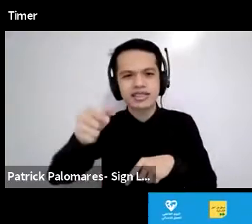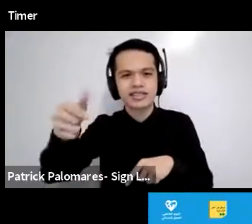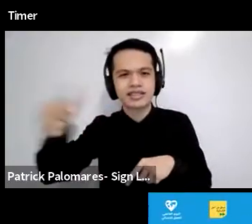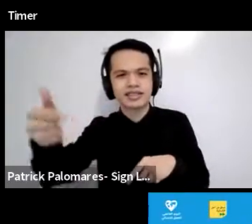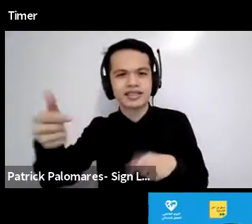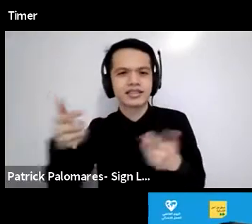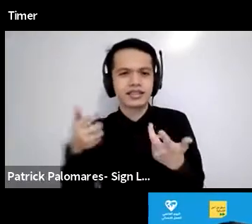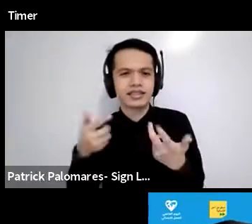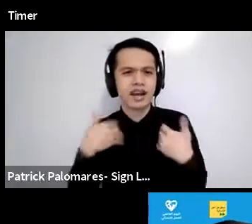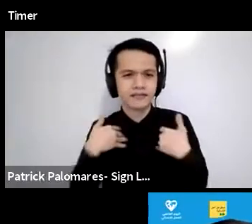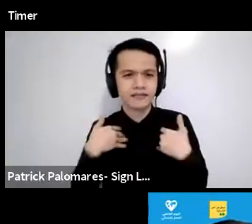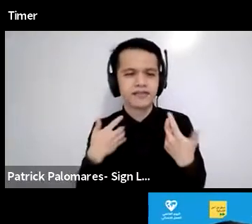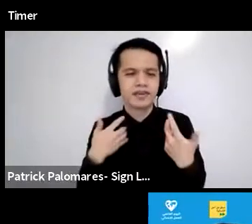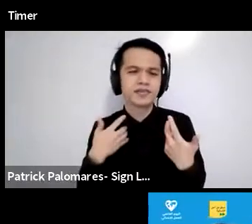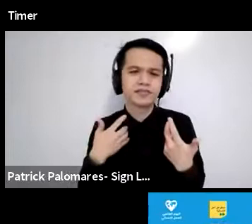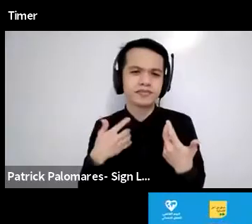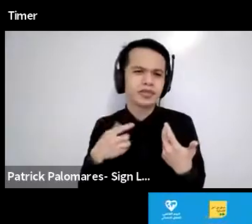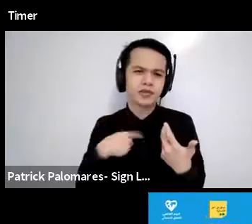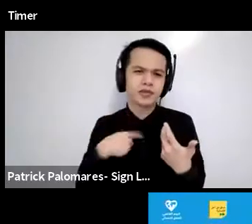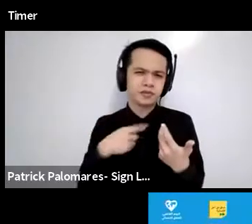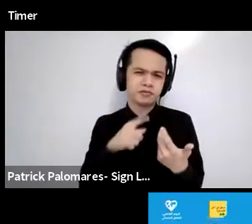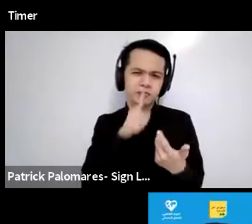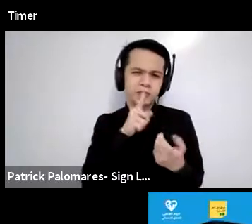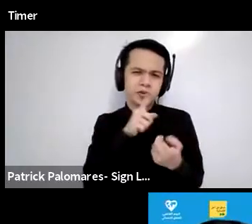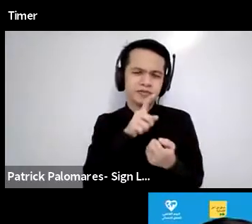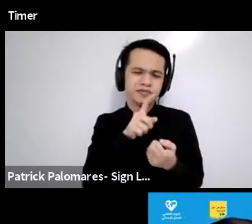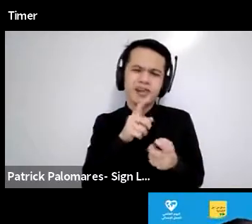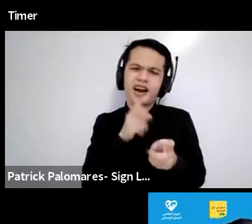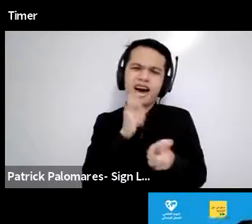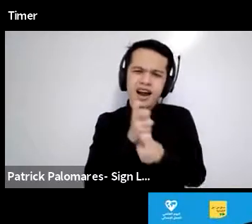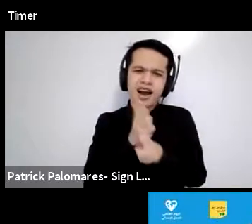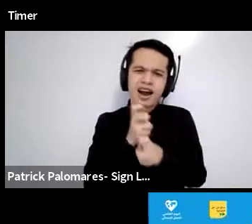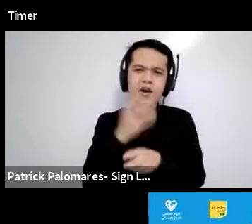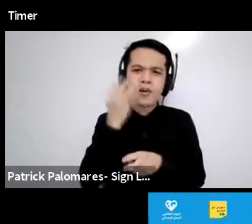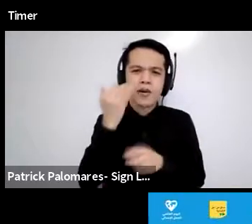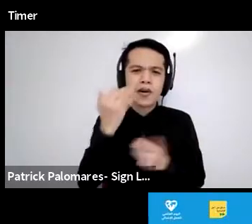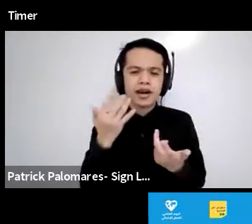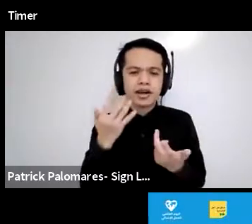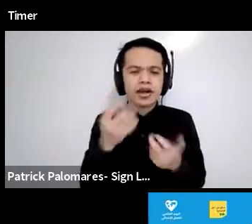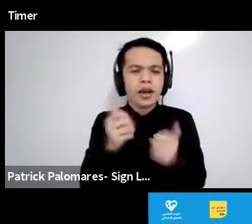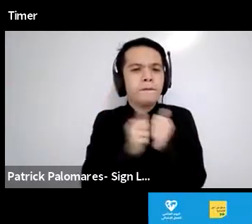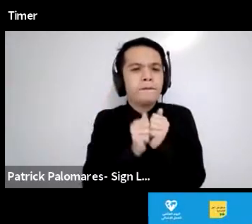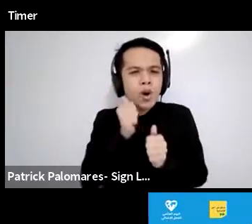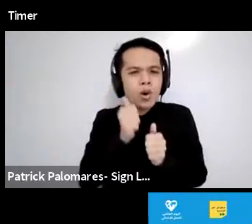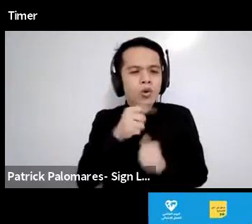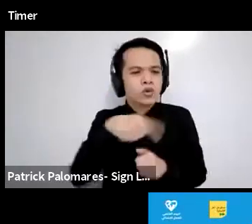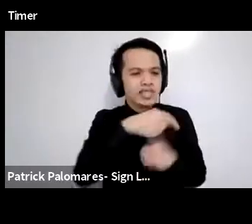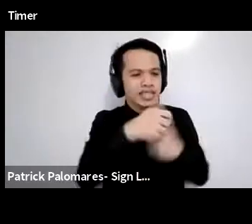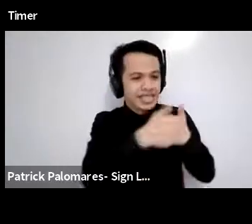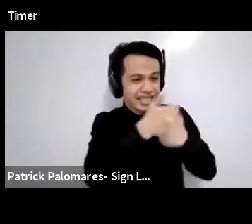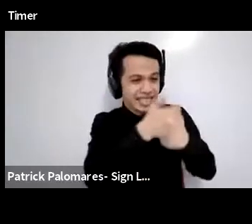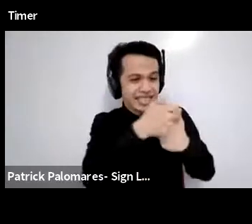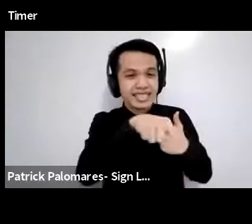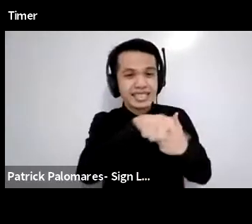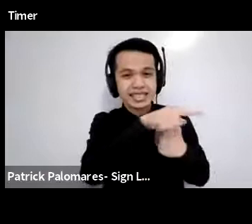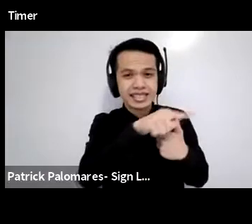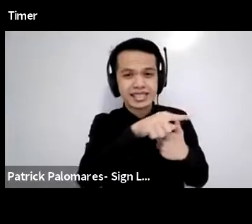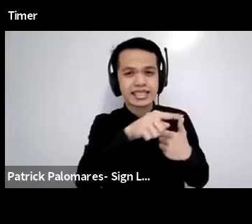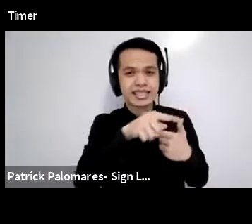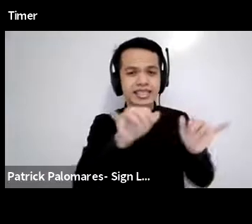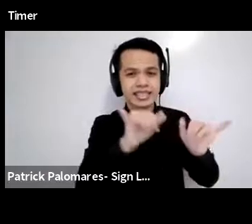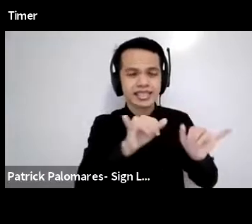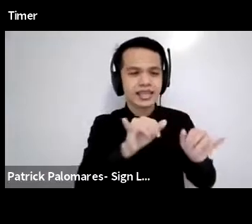fallout. So this was particularly difficult because we also see that the most vulnerable and those with the least